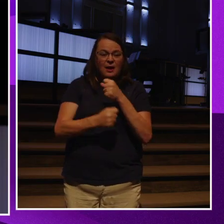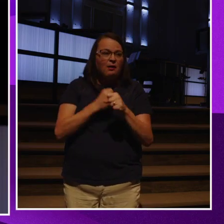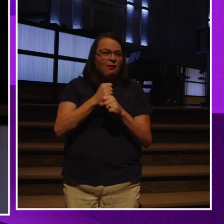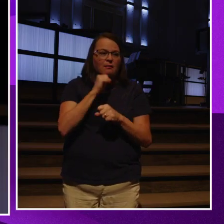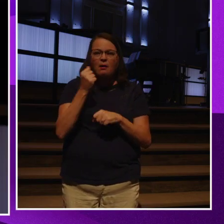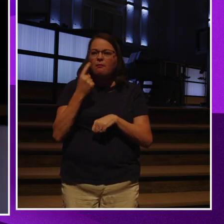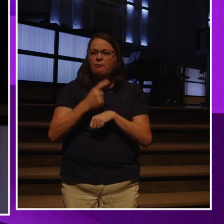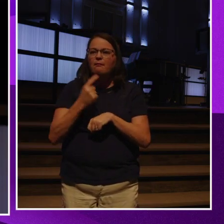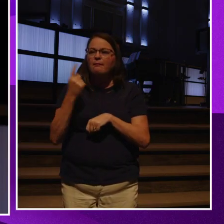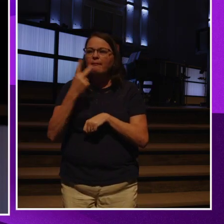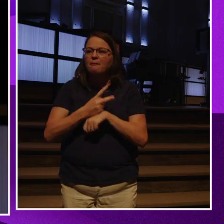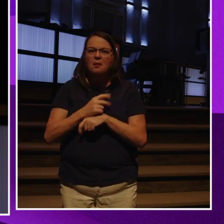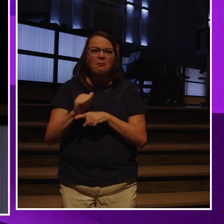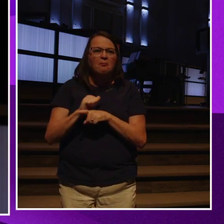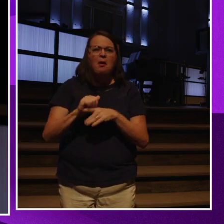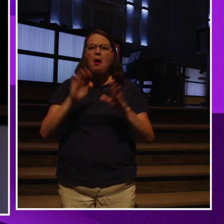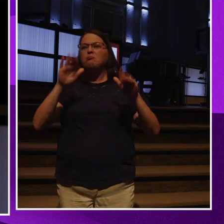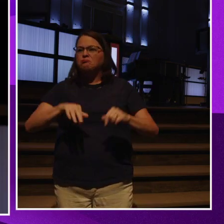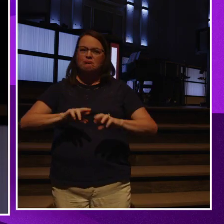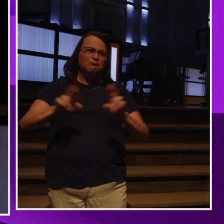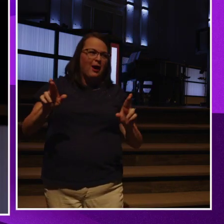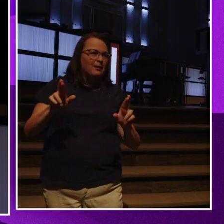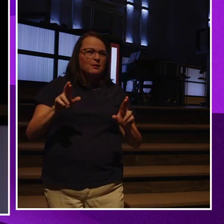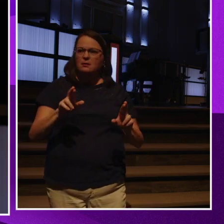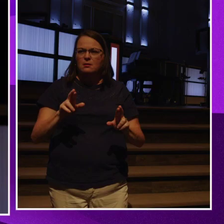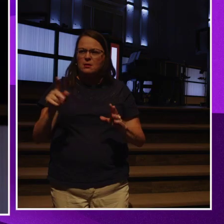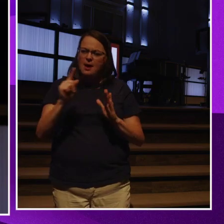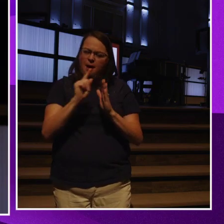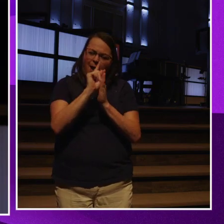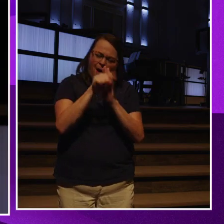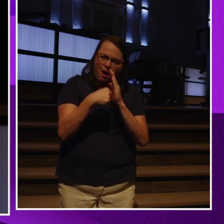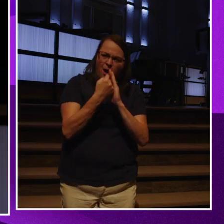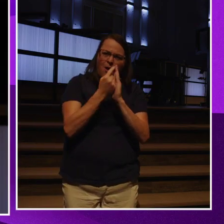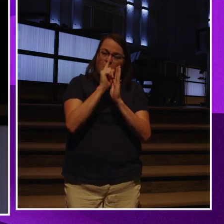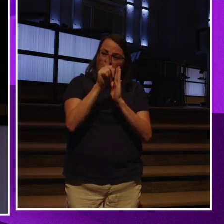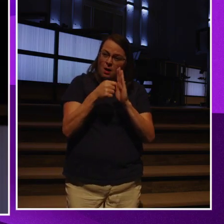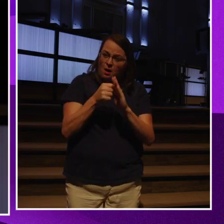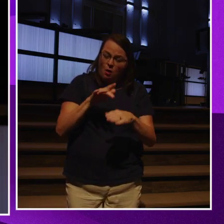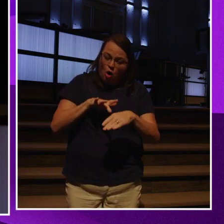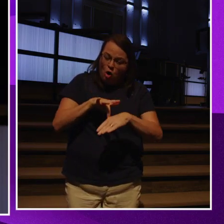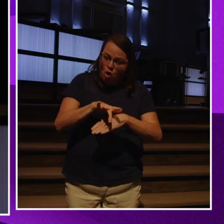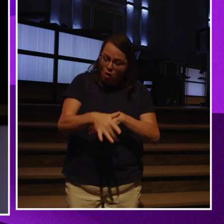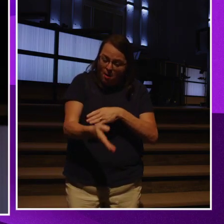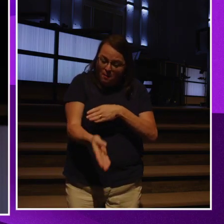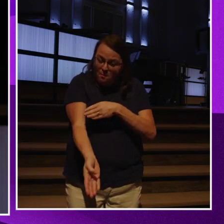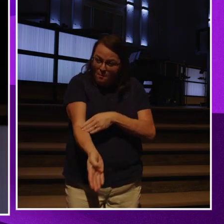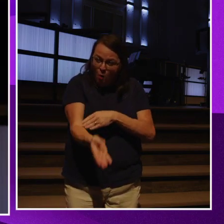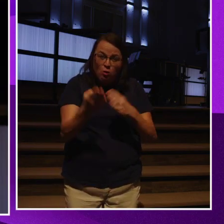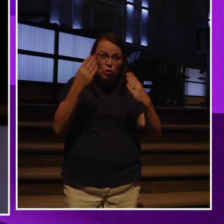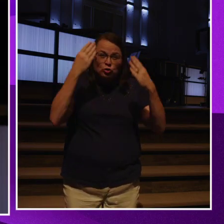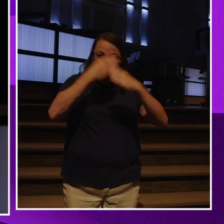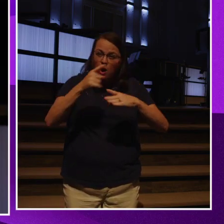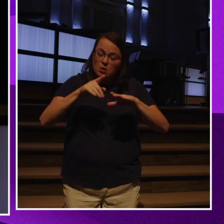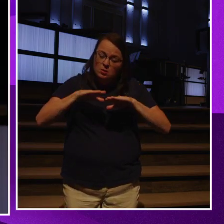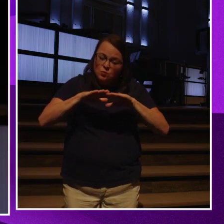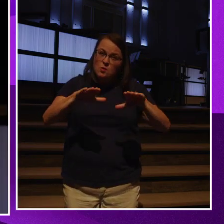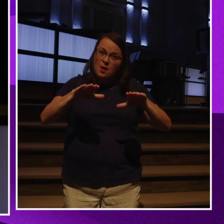see are the long hours, the early mornings, swimming for